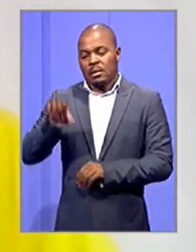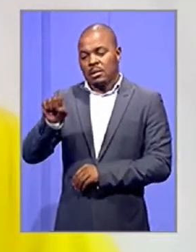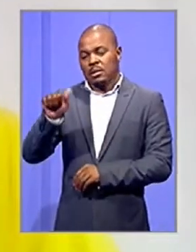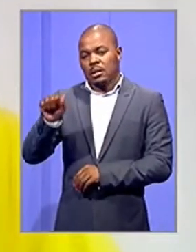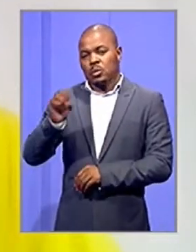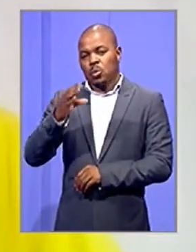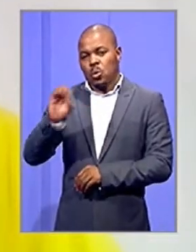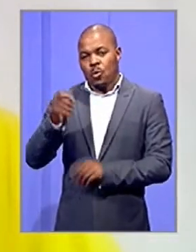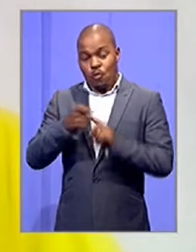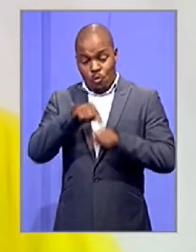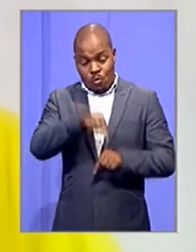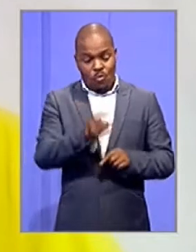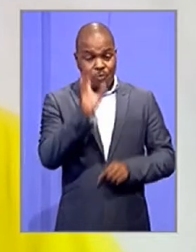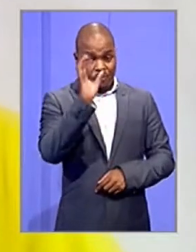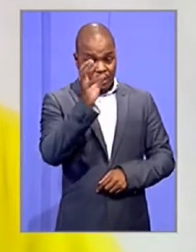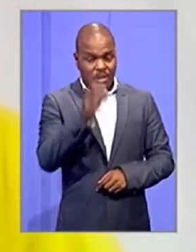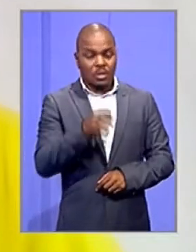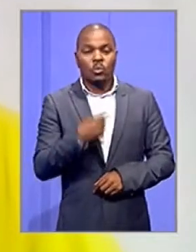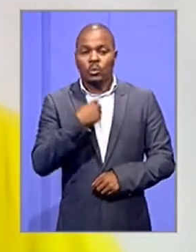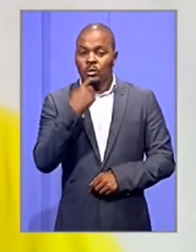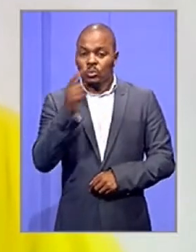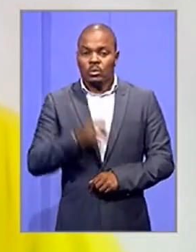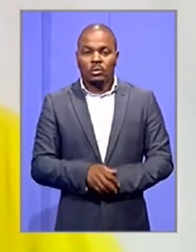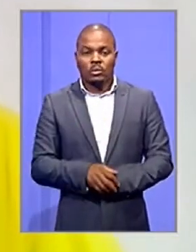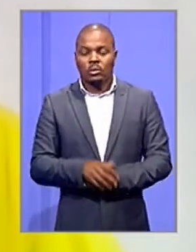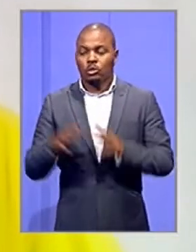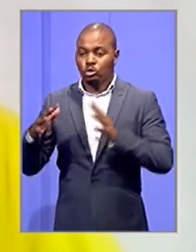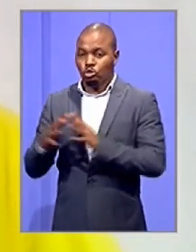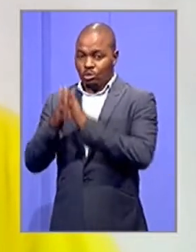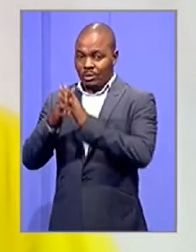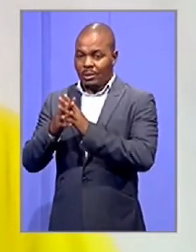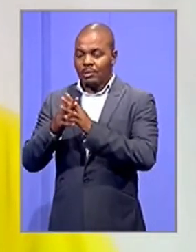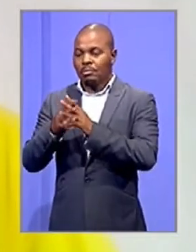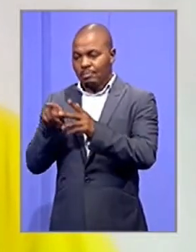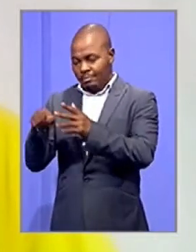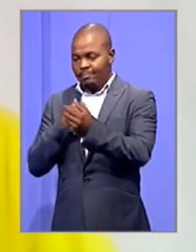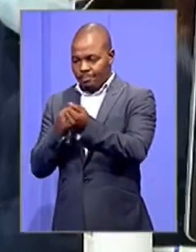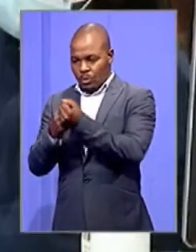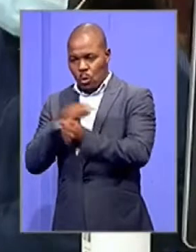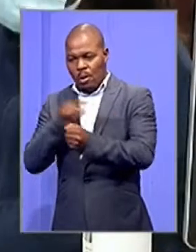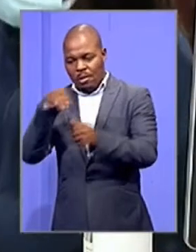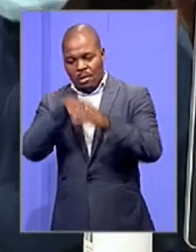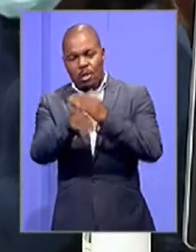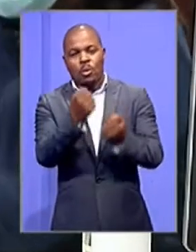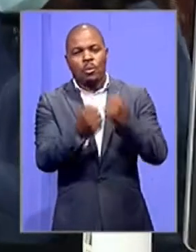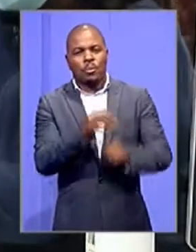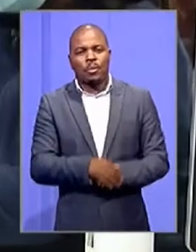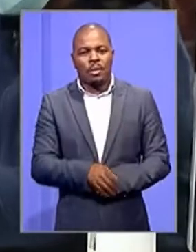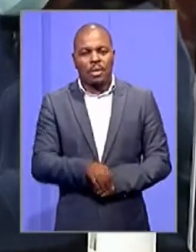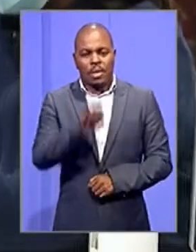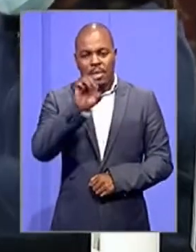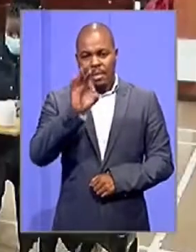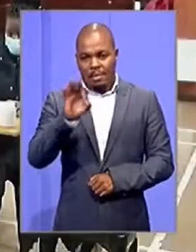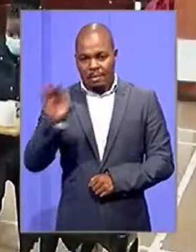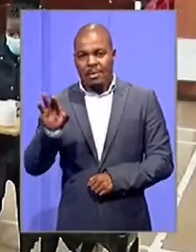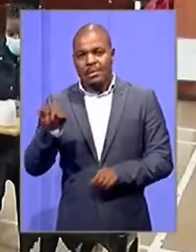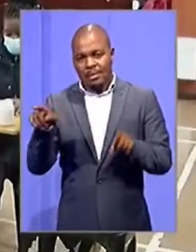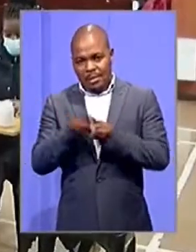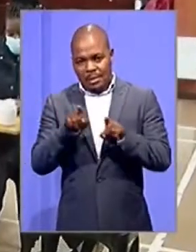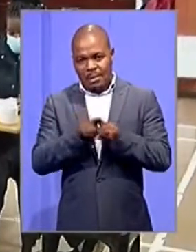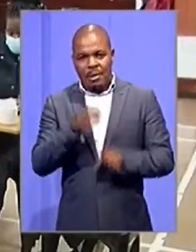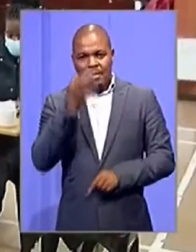ya Freistata re ema nokeng Solidarity e isitseng University khoto. EFF e dumelana le kgetsi e